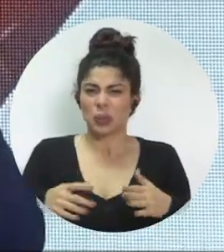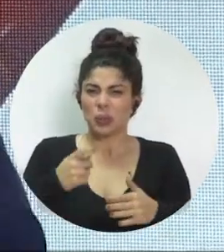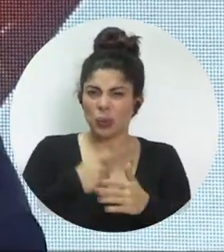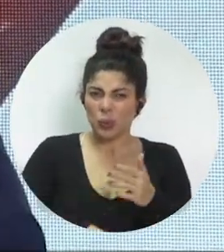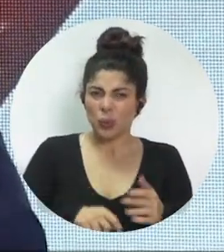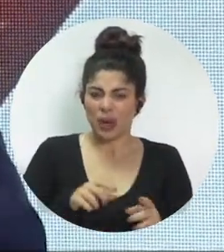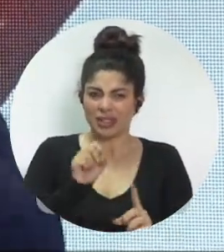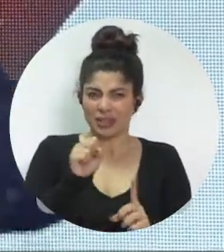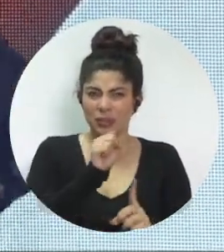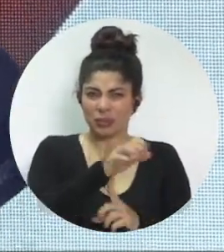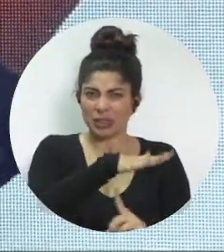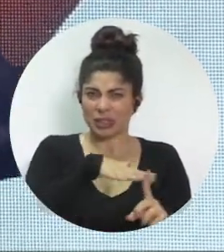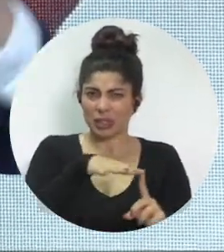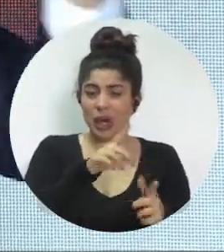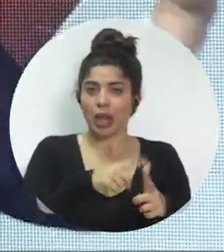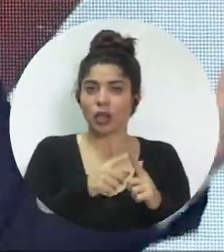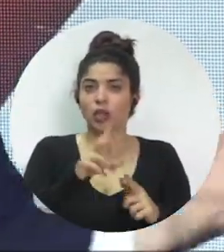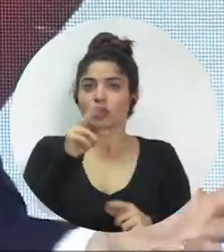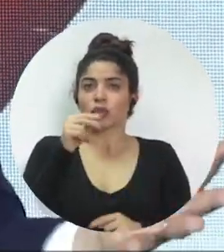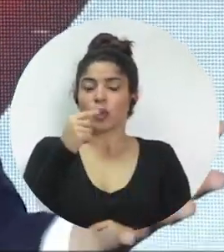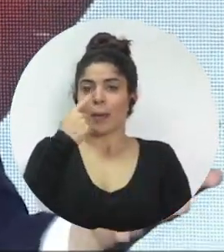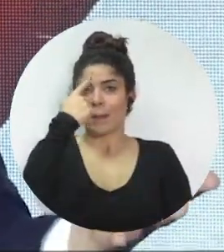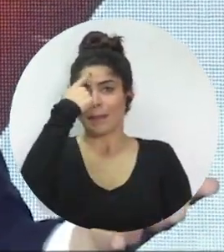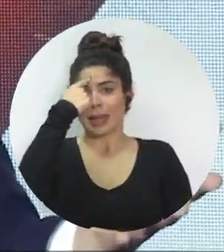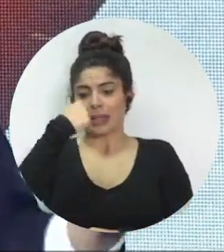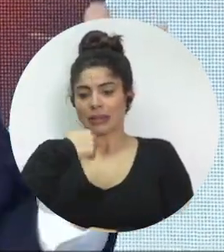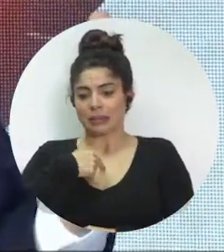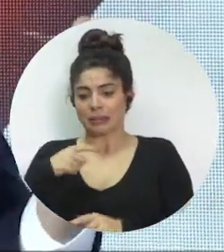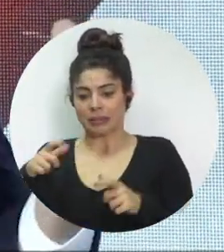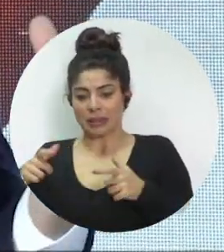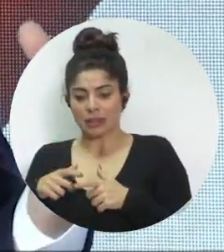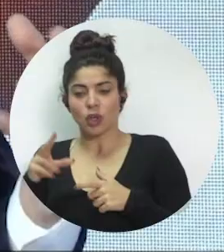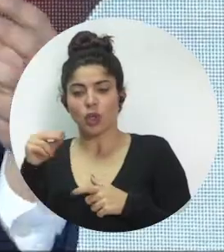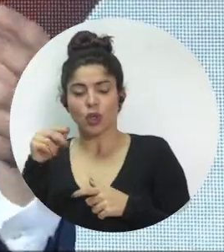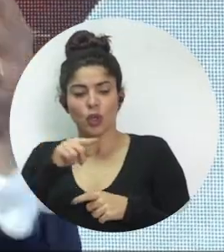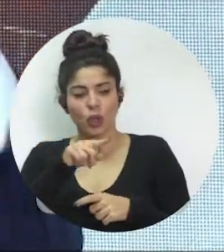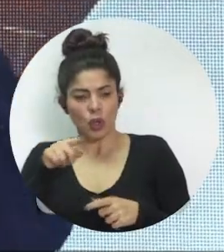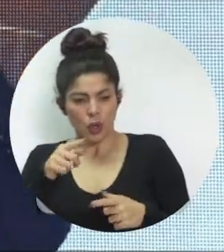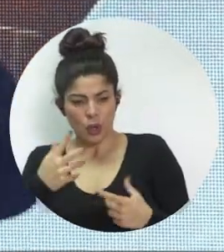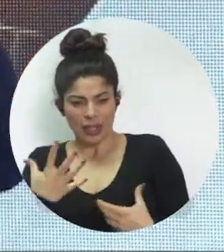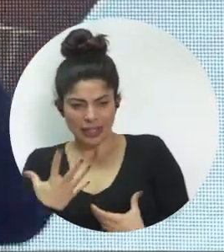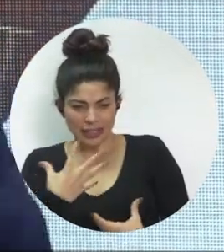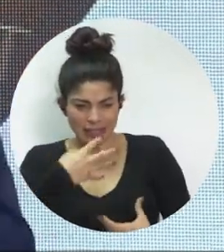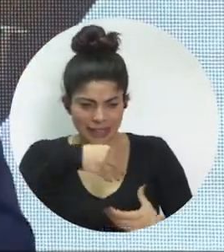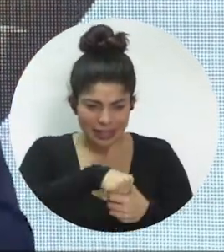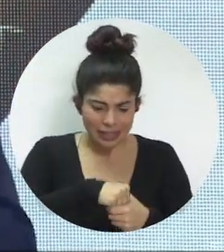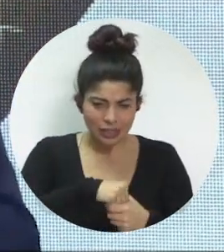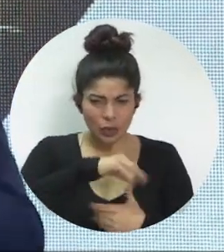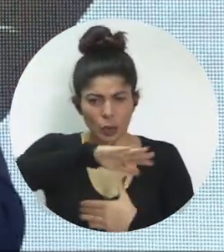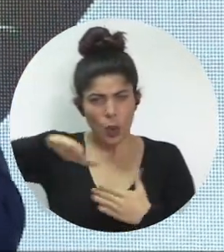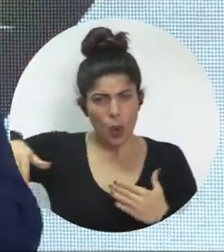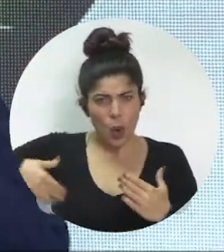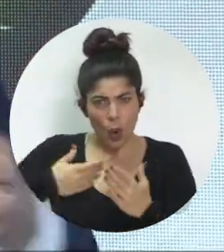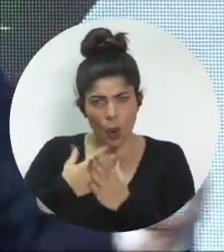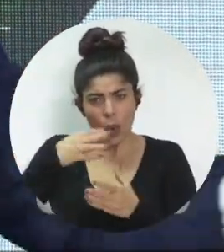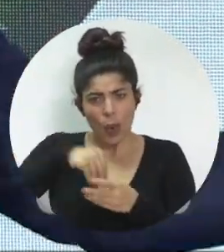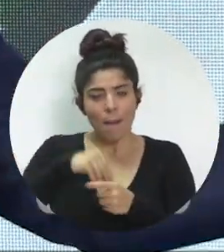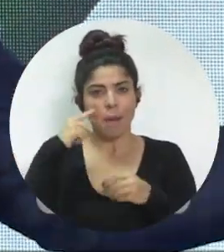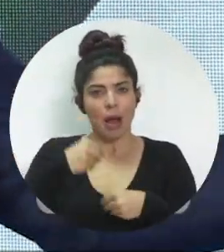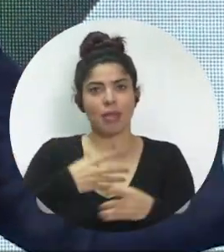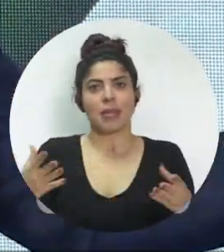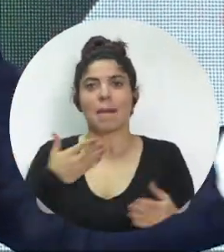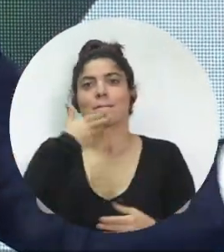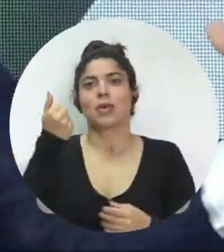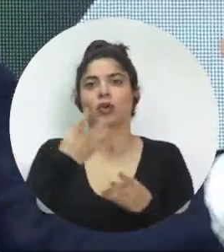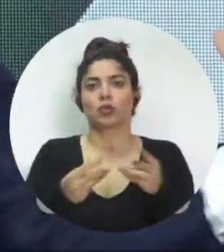see housing, but people have broad realities. So instead of thinking of our own silos, let's think